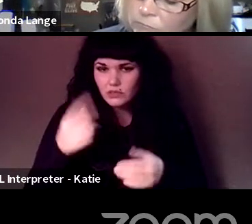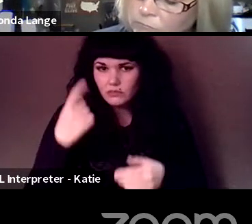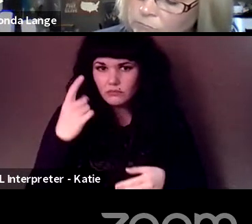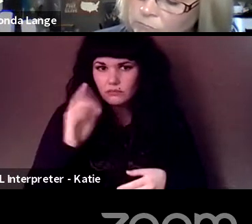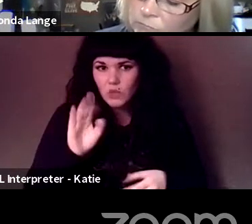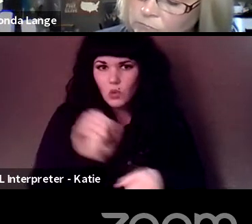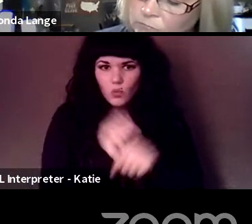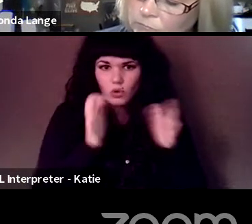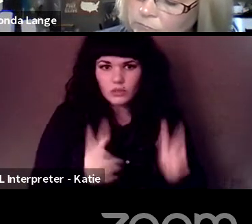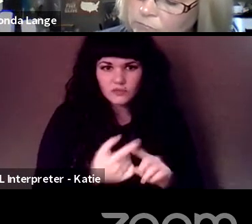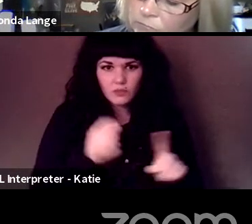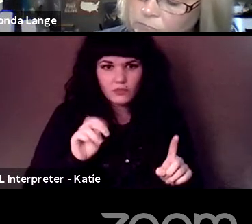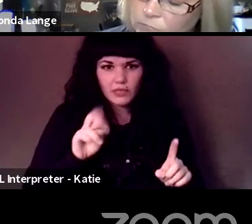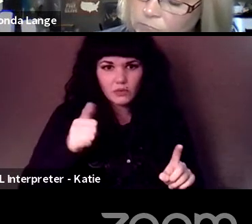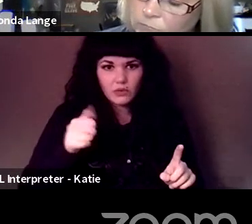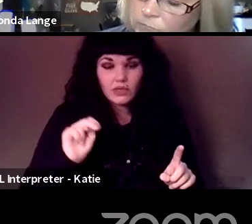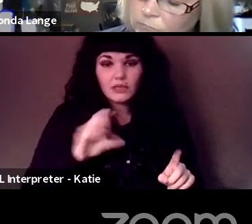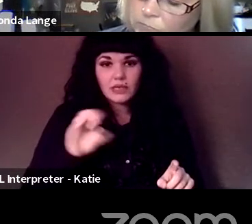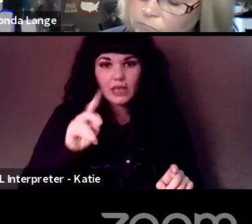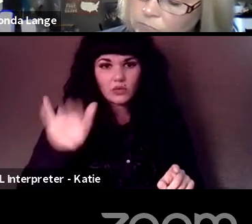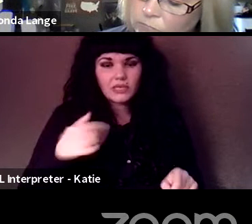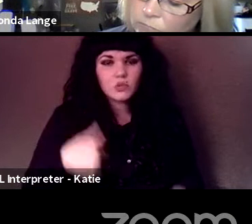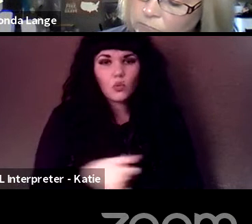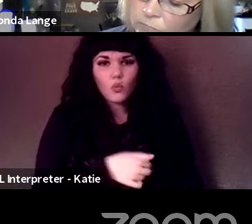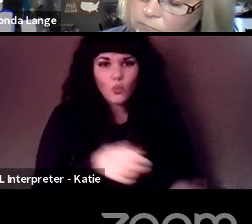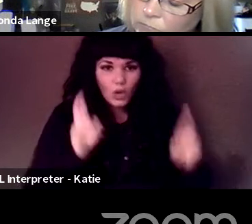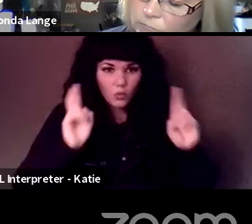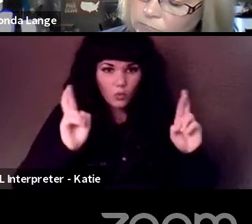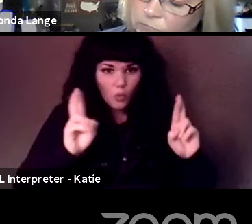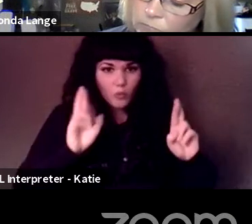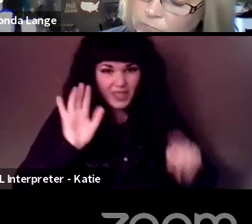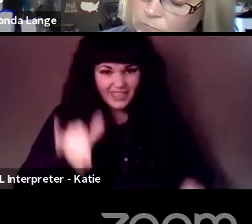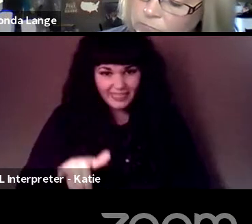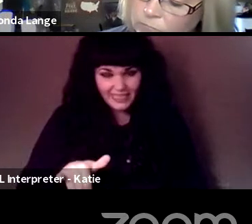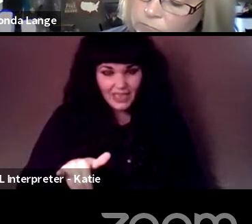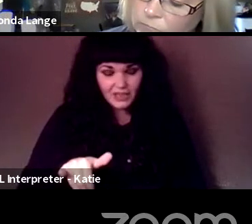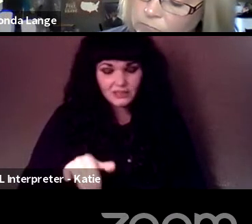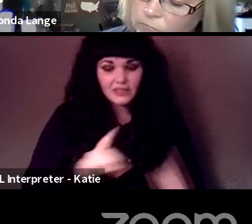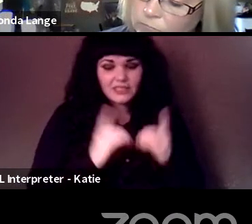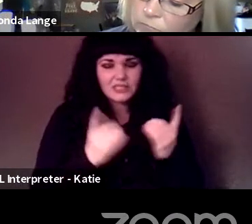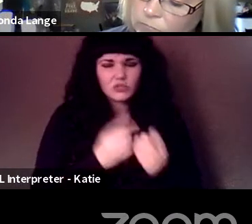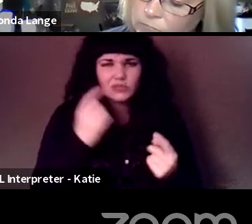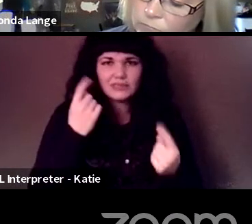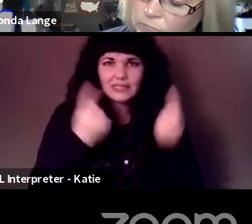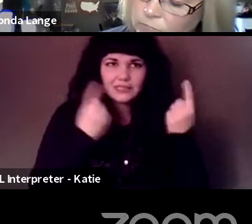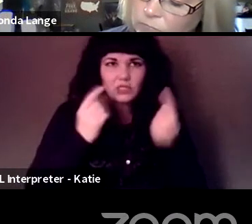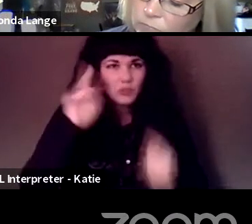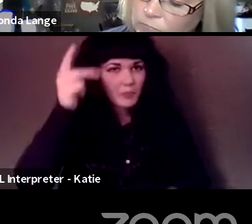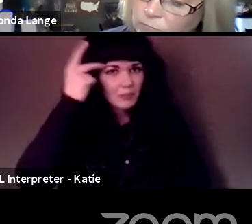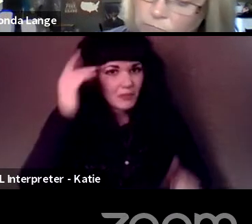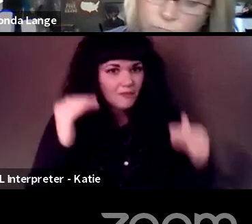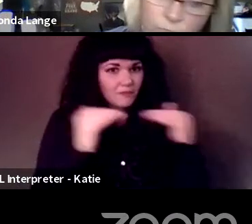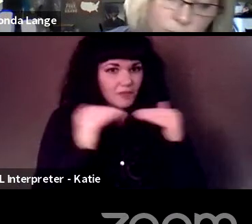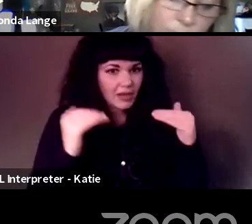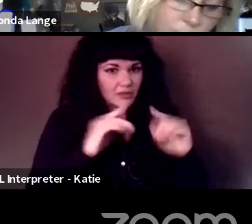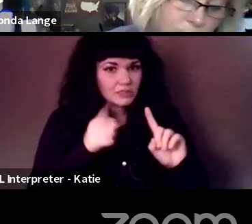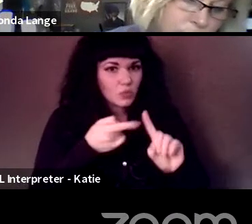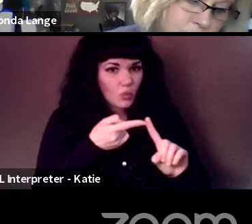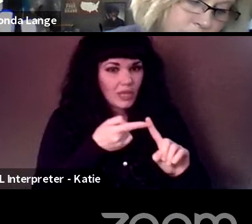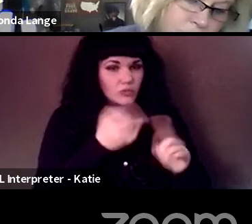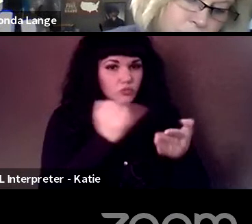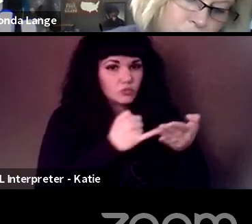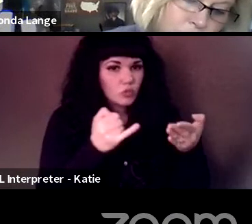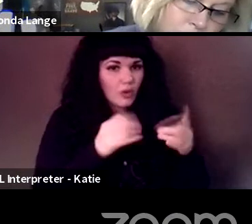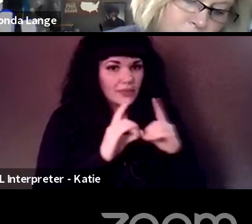want to encourage the commission to consider partisan fairness when they're drawing the districts, that when it comes time to vote,